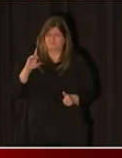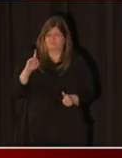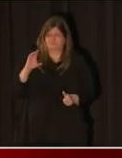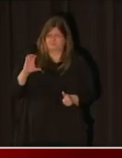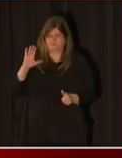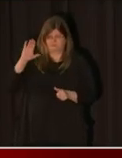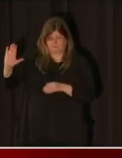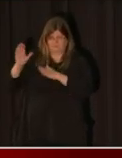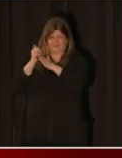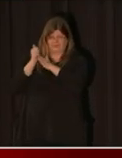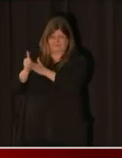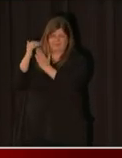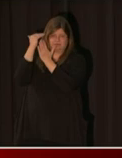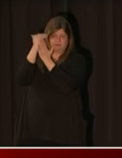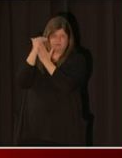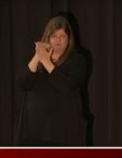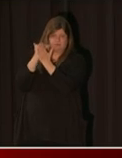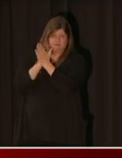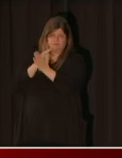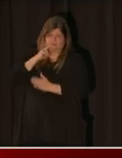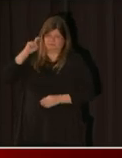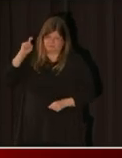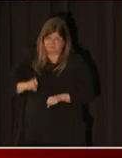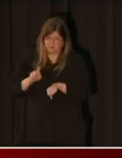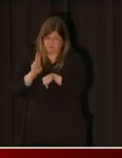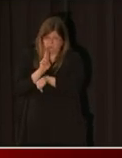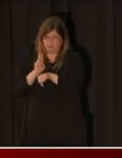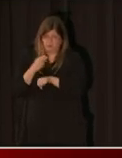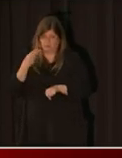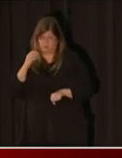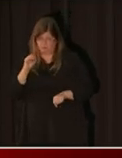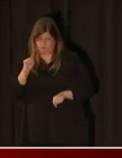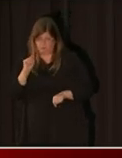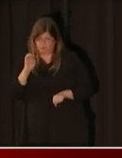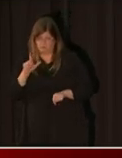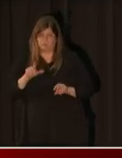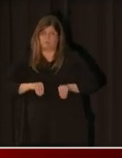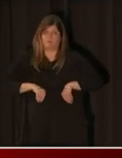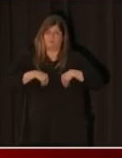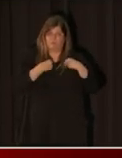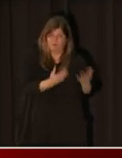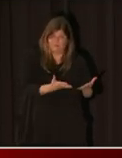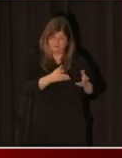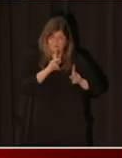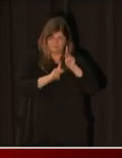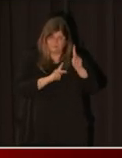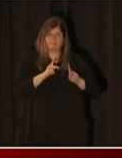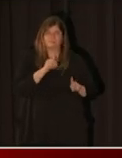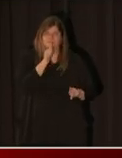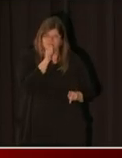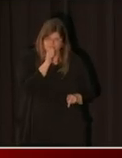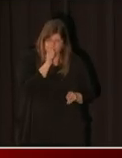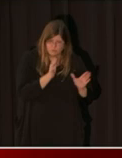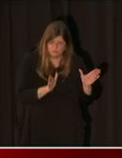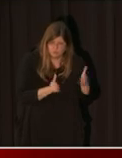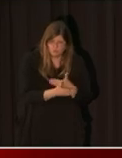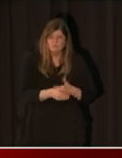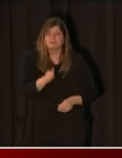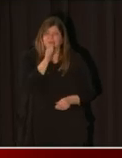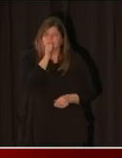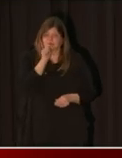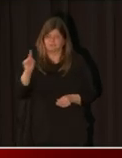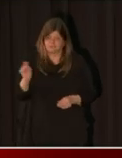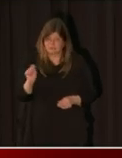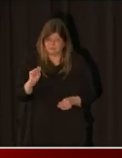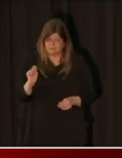hotels to provide people private rooms where they have access to bathrooms that they do not have to share is